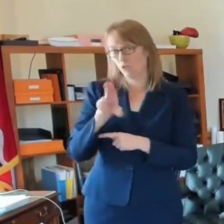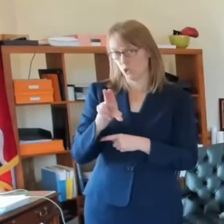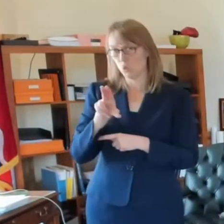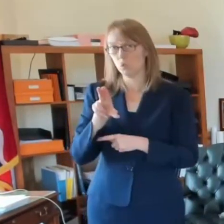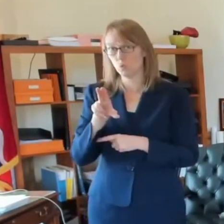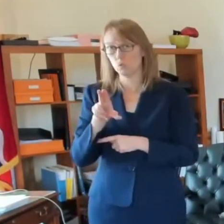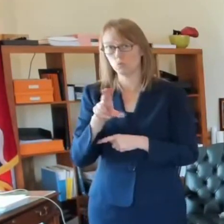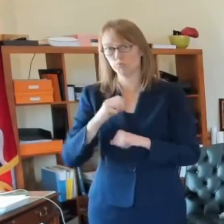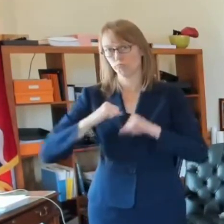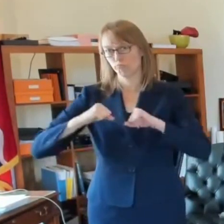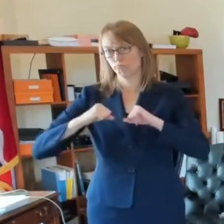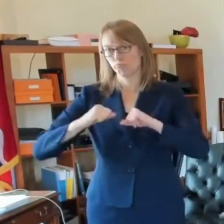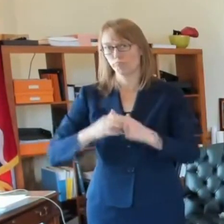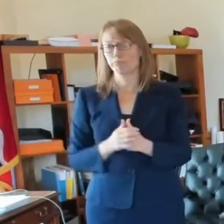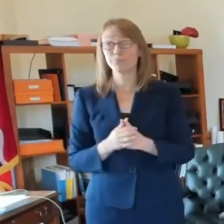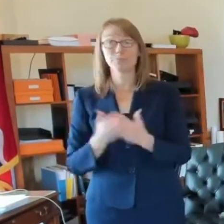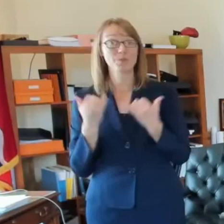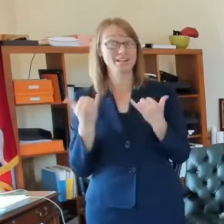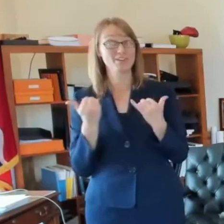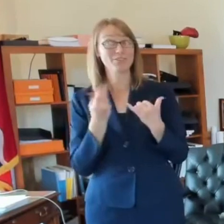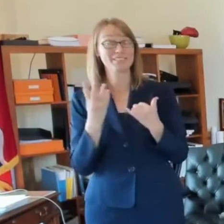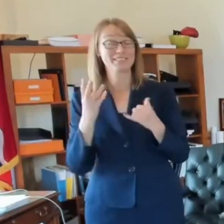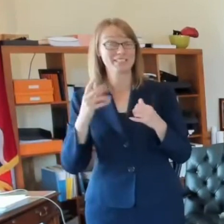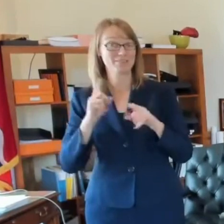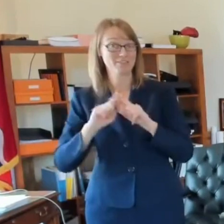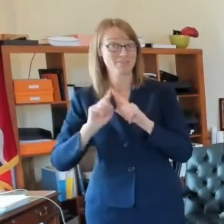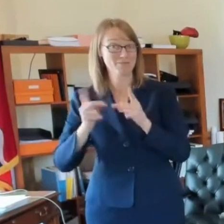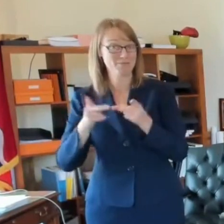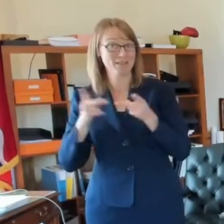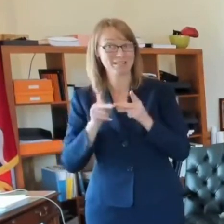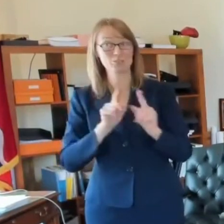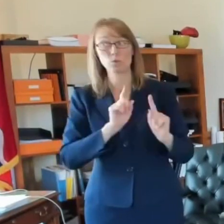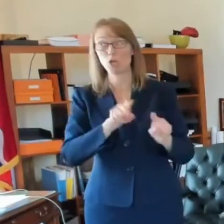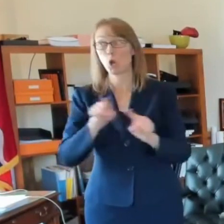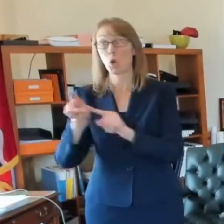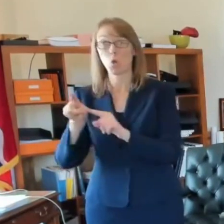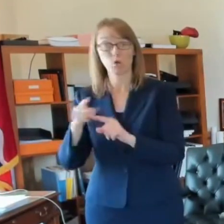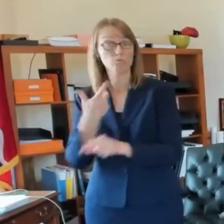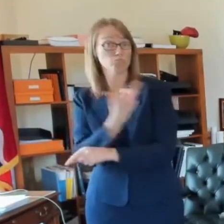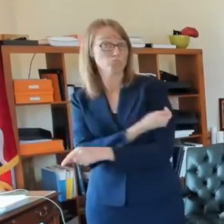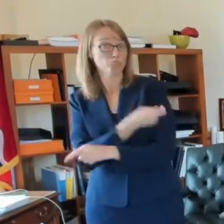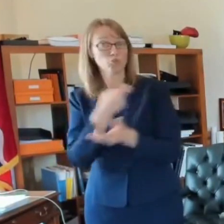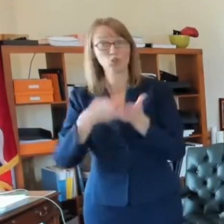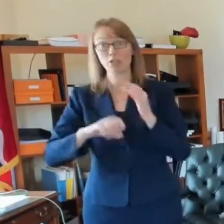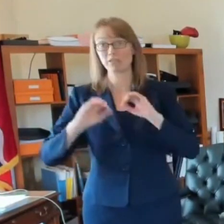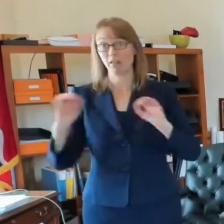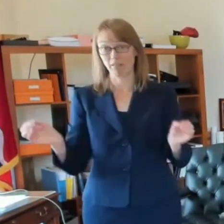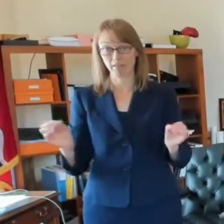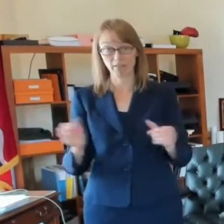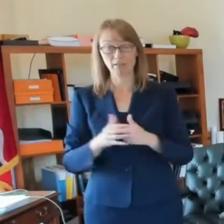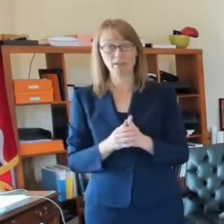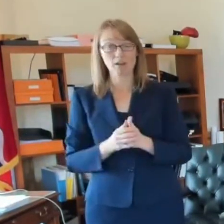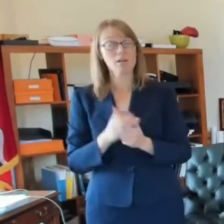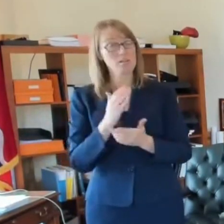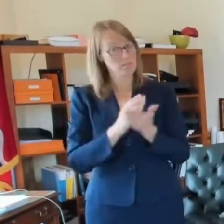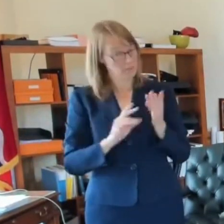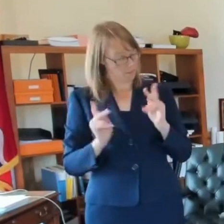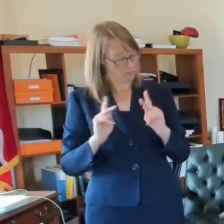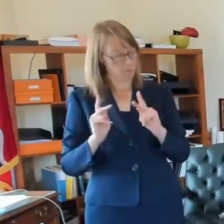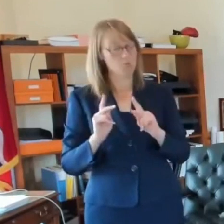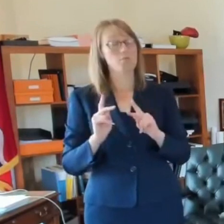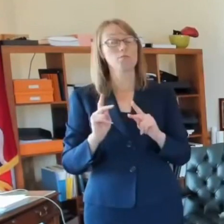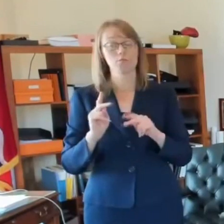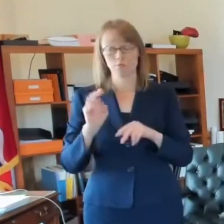time. I know there are several places right now where you can get a flu shot for free, and some people get them through